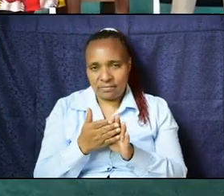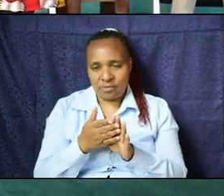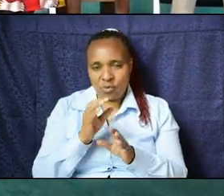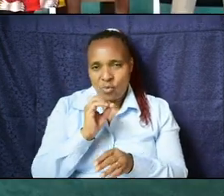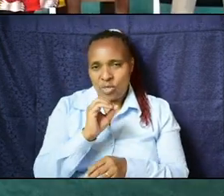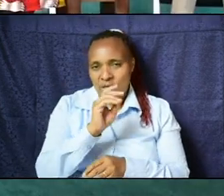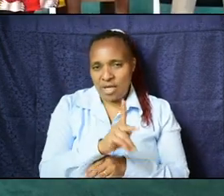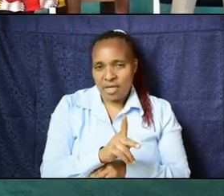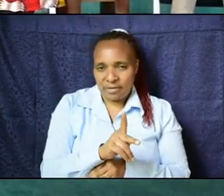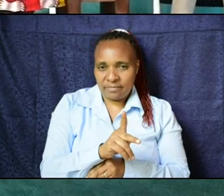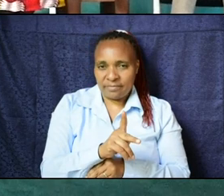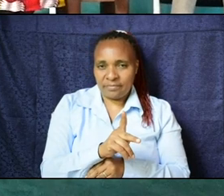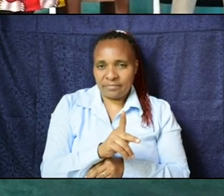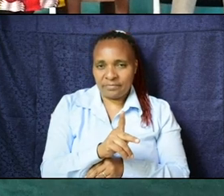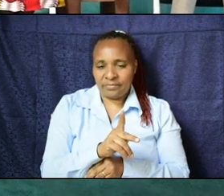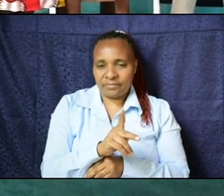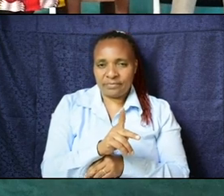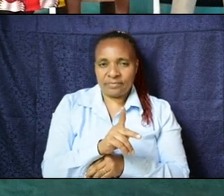Okay, so Amen.